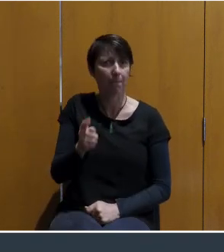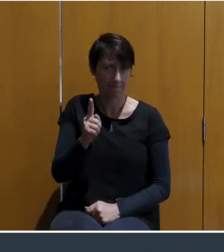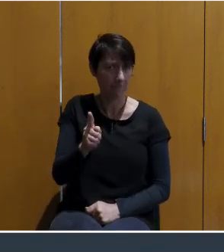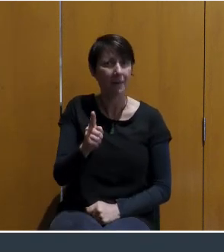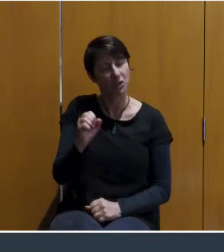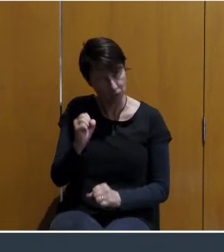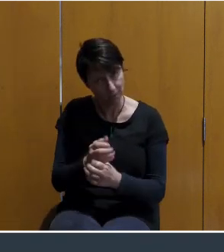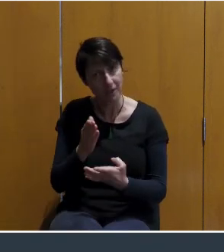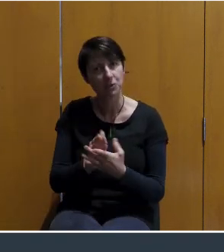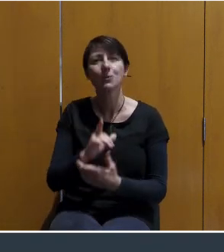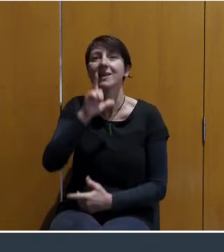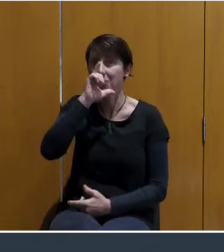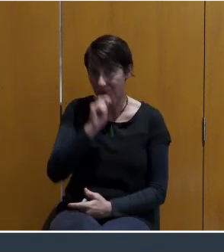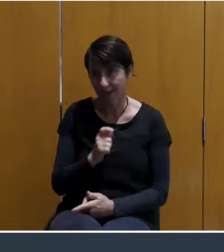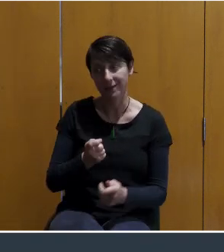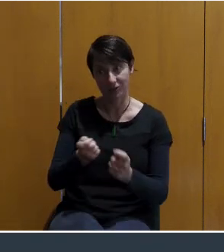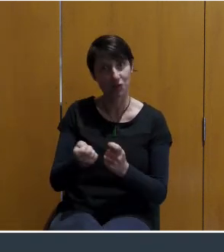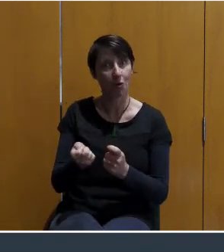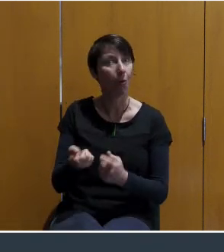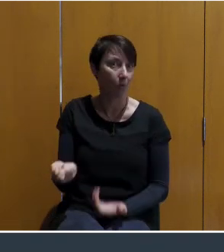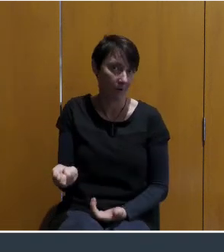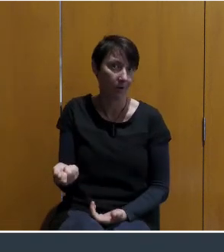you. Yep.